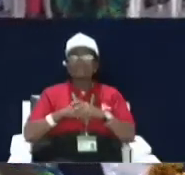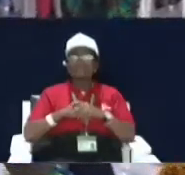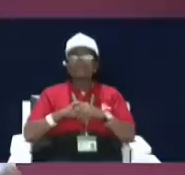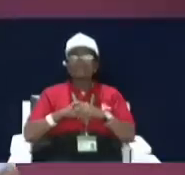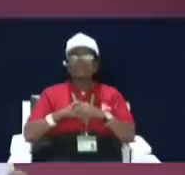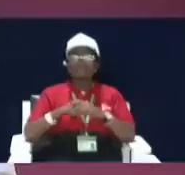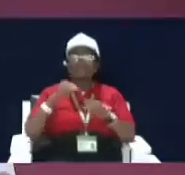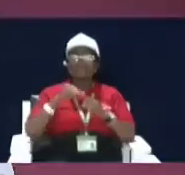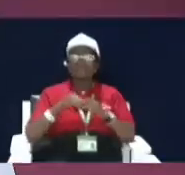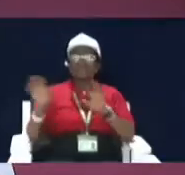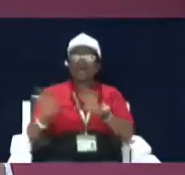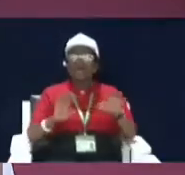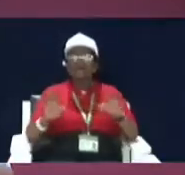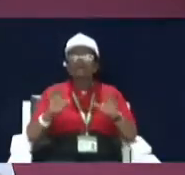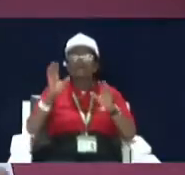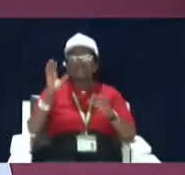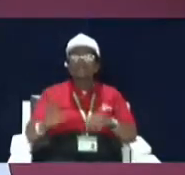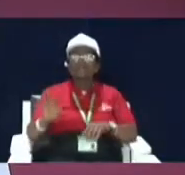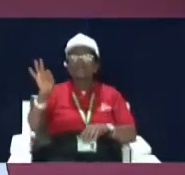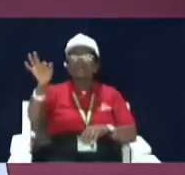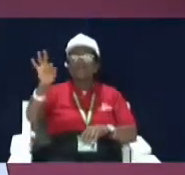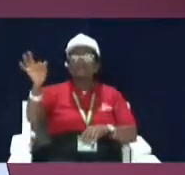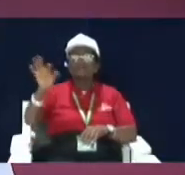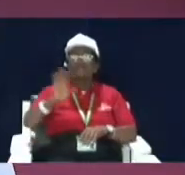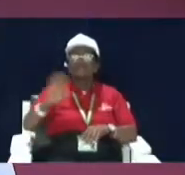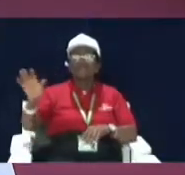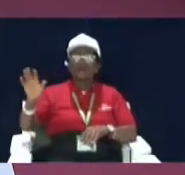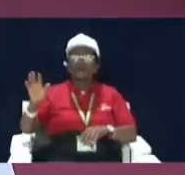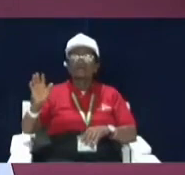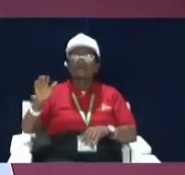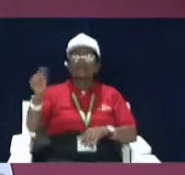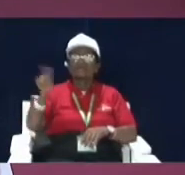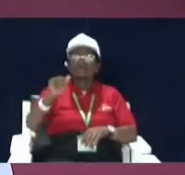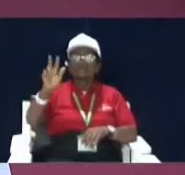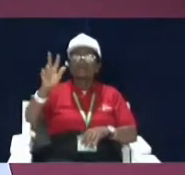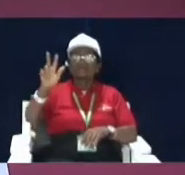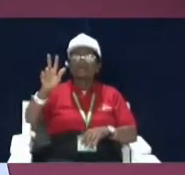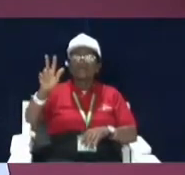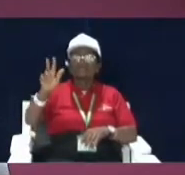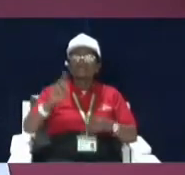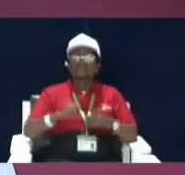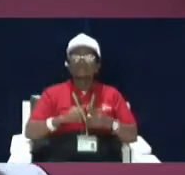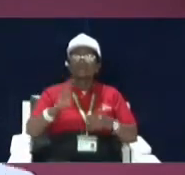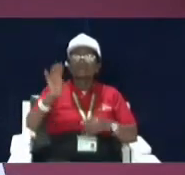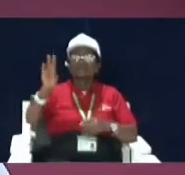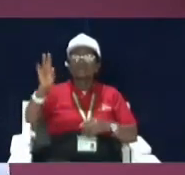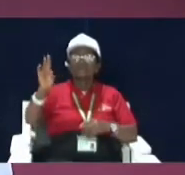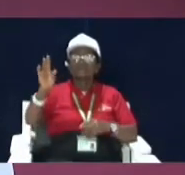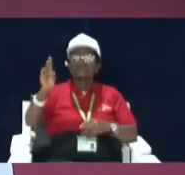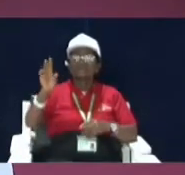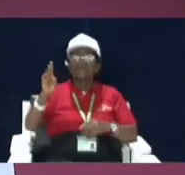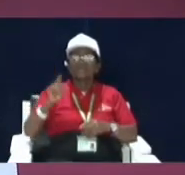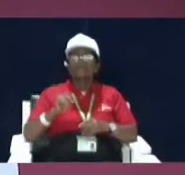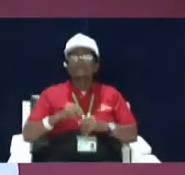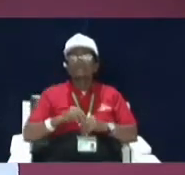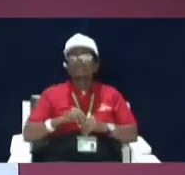In Acts chapter 19, from verse 13 to 17, Acts 19, 13 to 17,